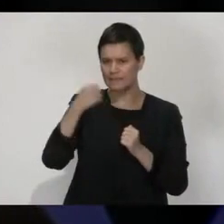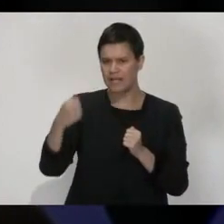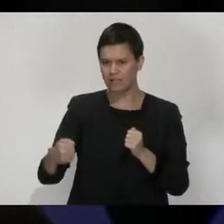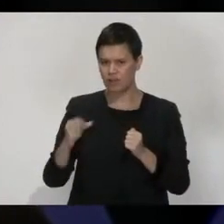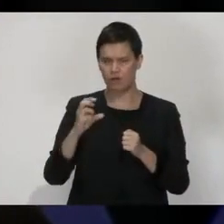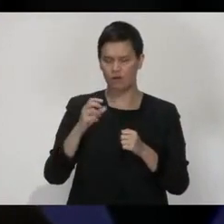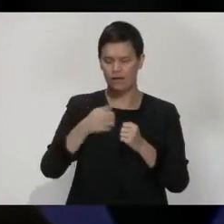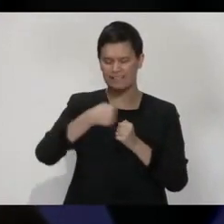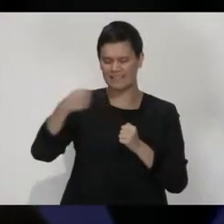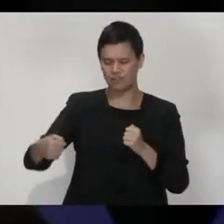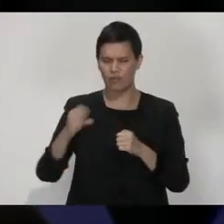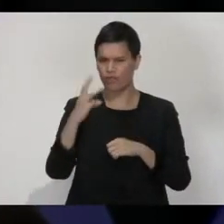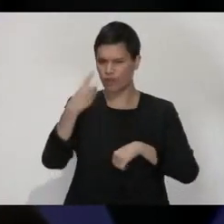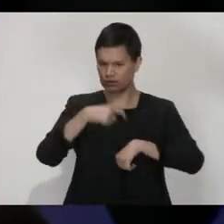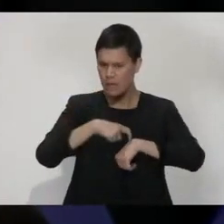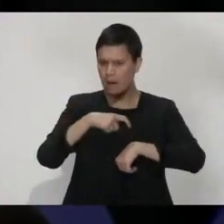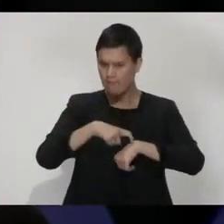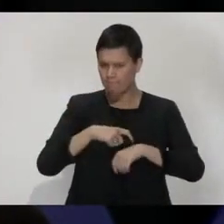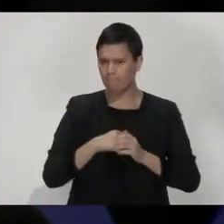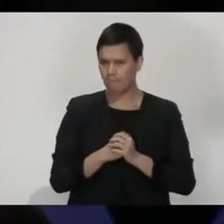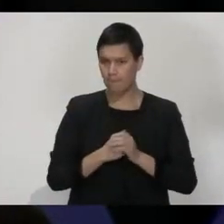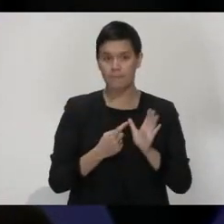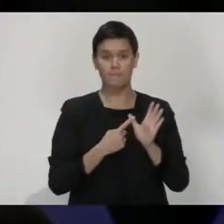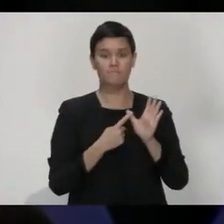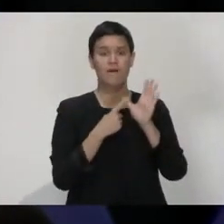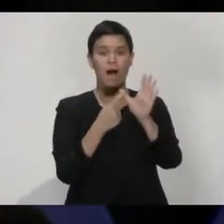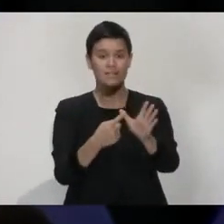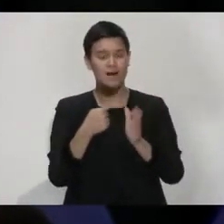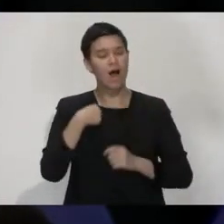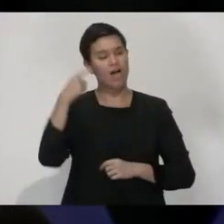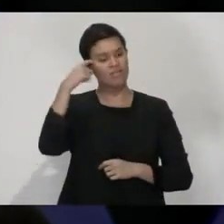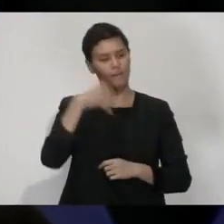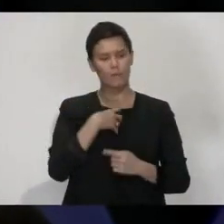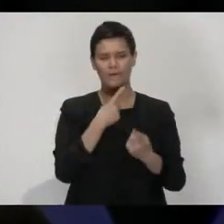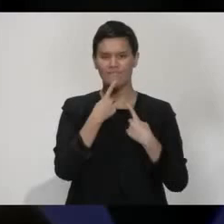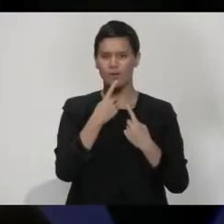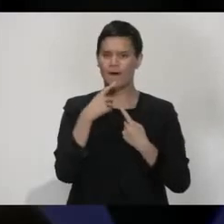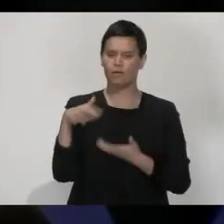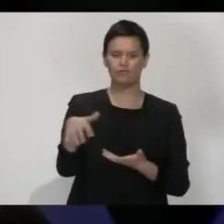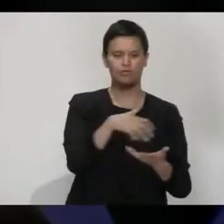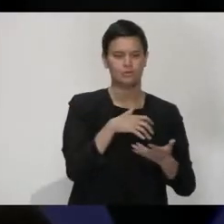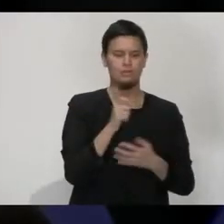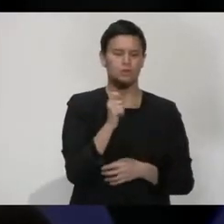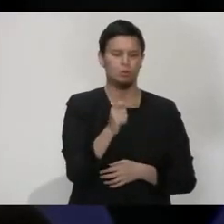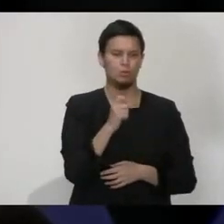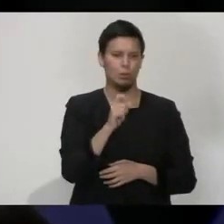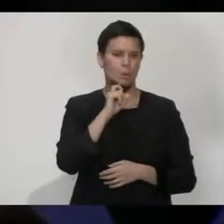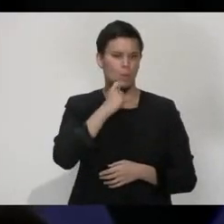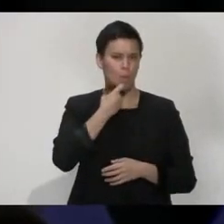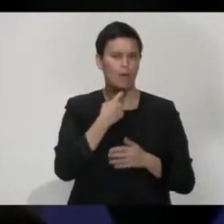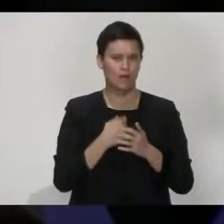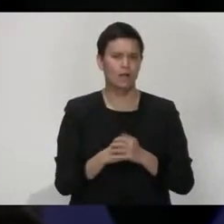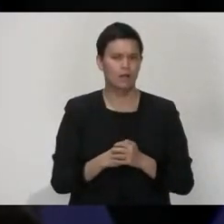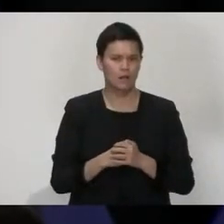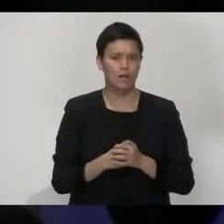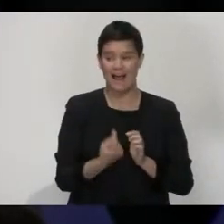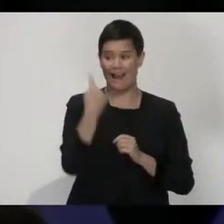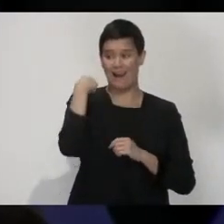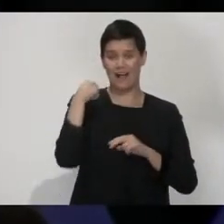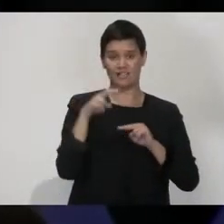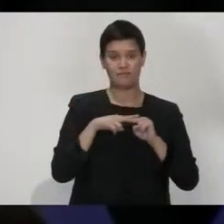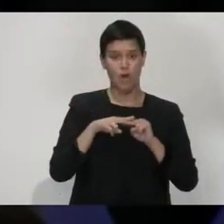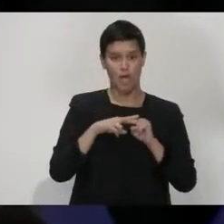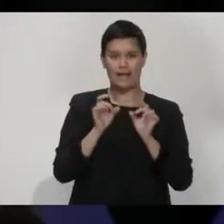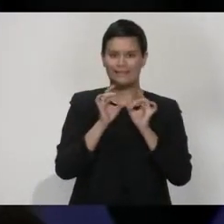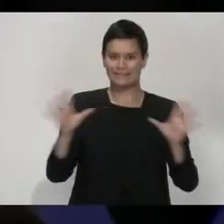will grow significantly over the next little while. We've had, obviously it started last Friday.